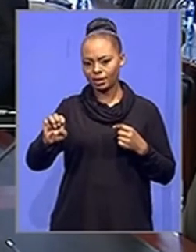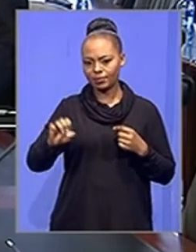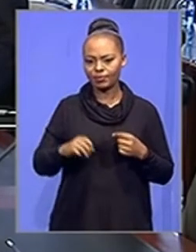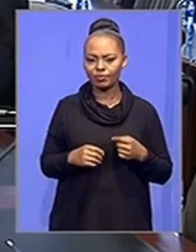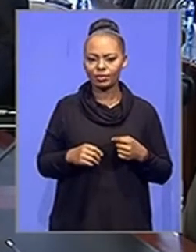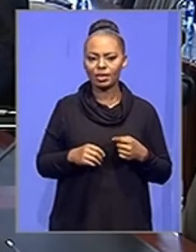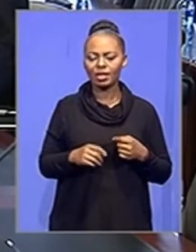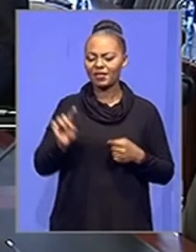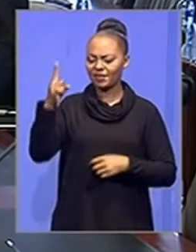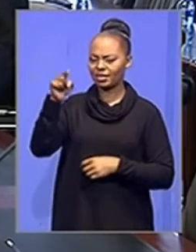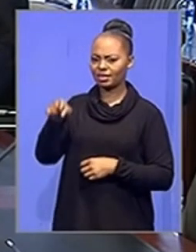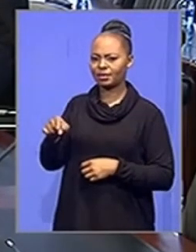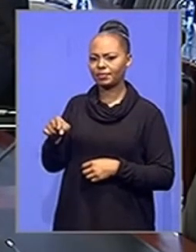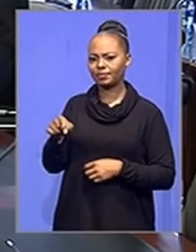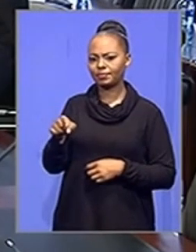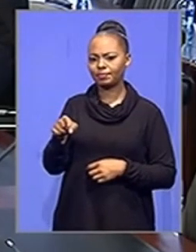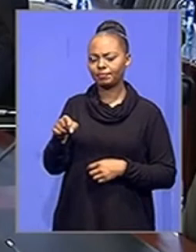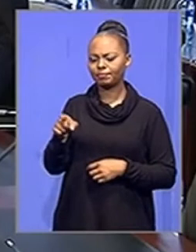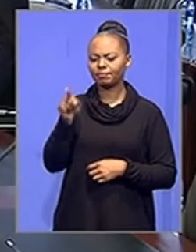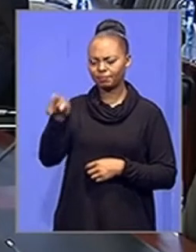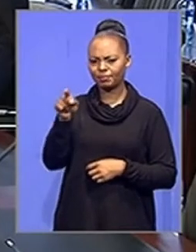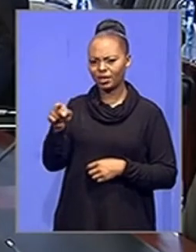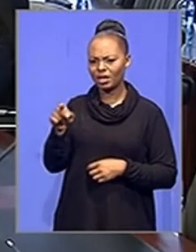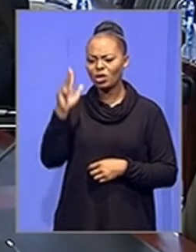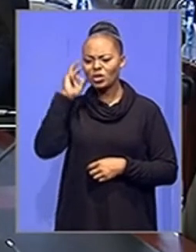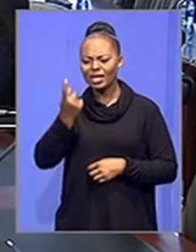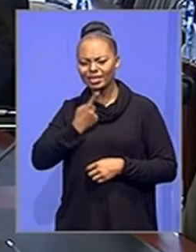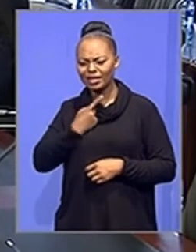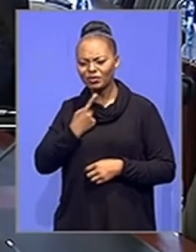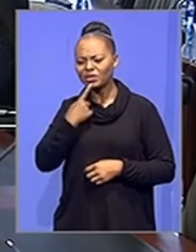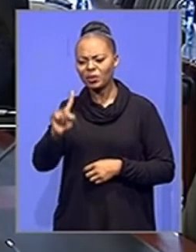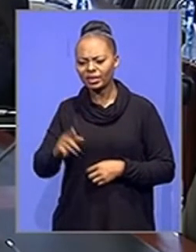hear yourself what you're saying.